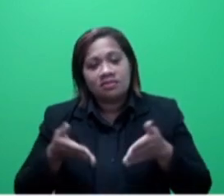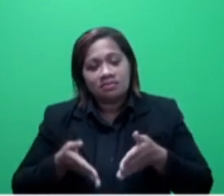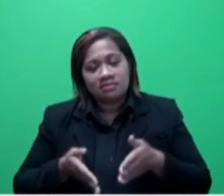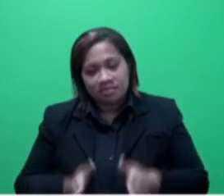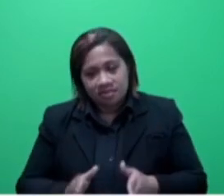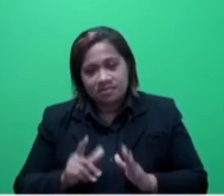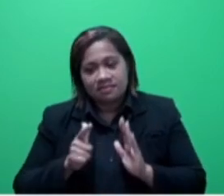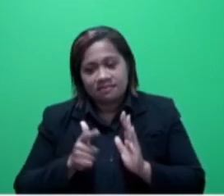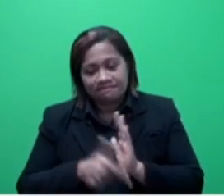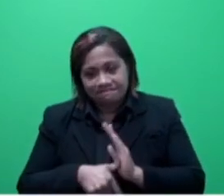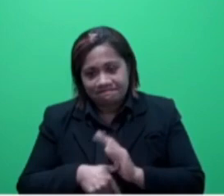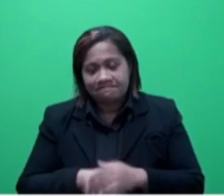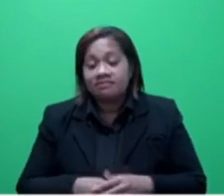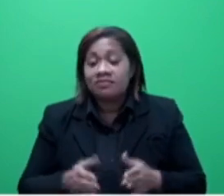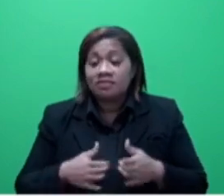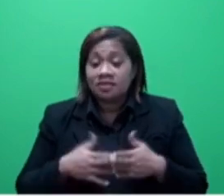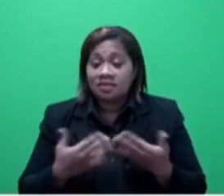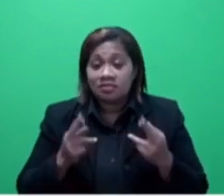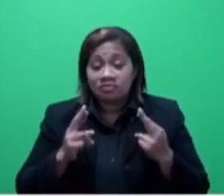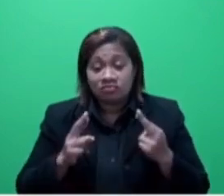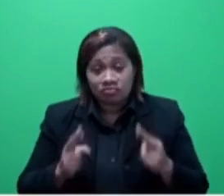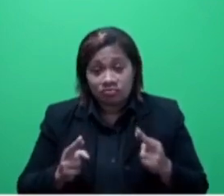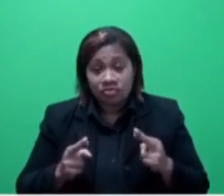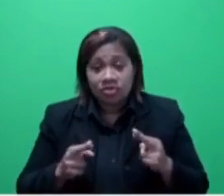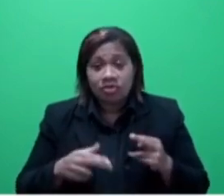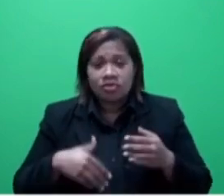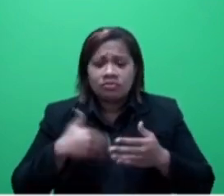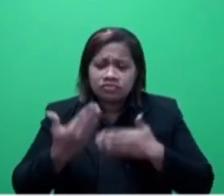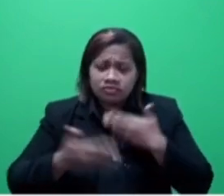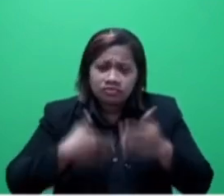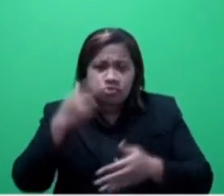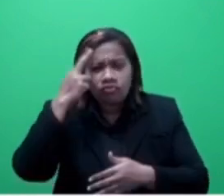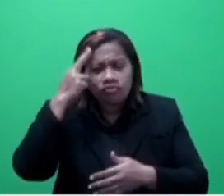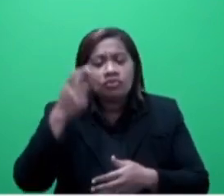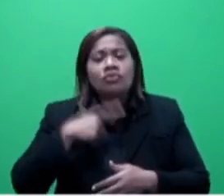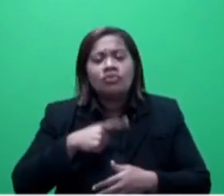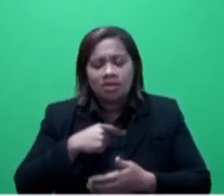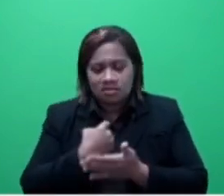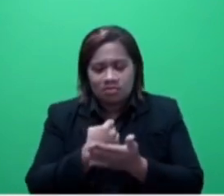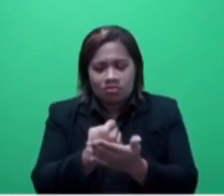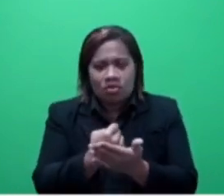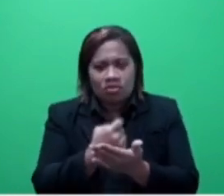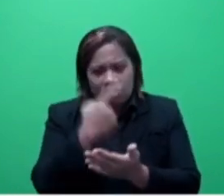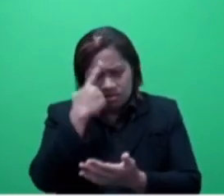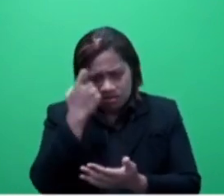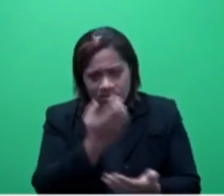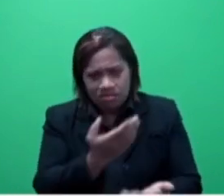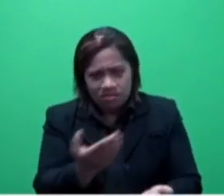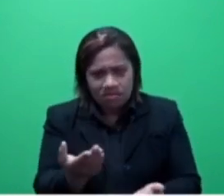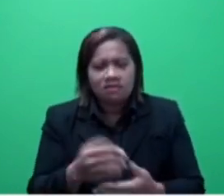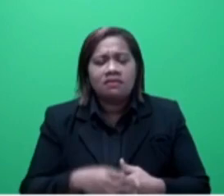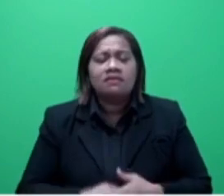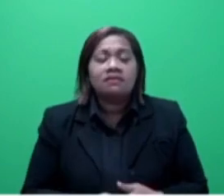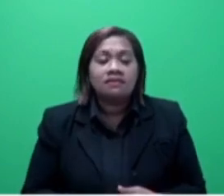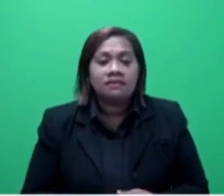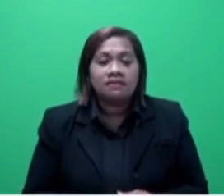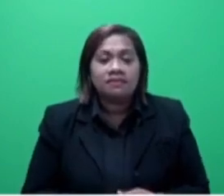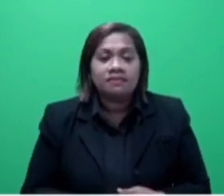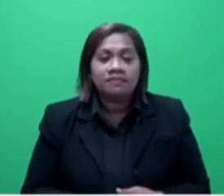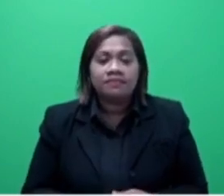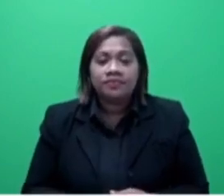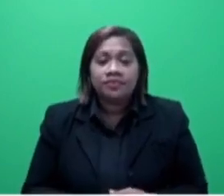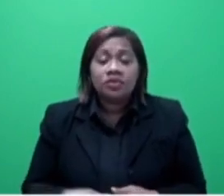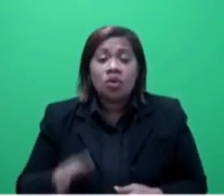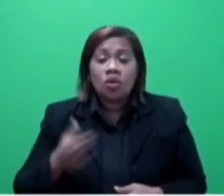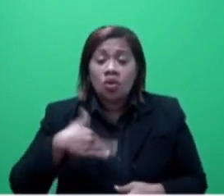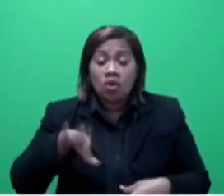Honourable Speaker, sir, I now wish to outline the reasons why I actually support this motion. And it's not rocket science, Honourable Speaker, sir. All the